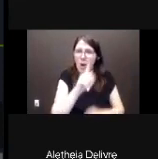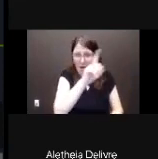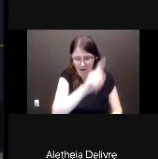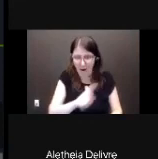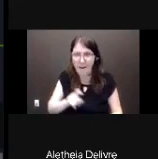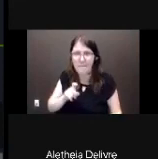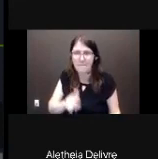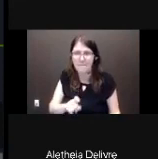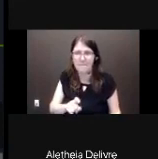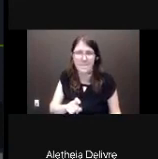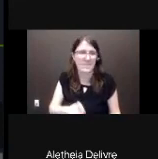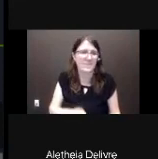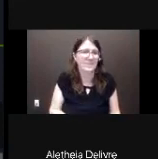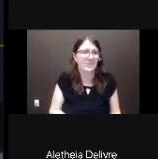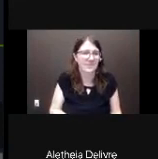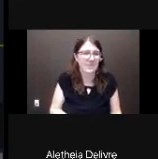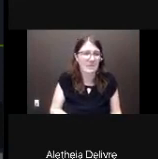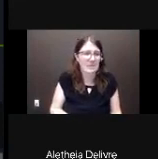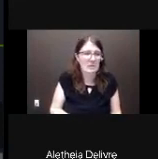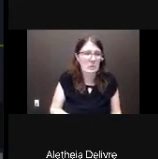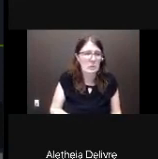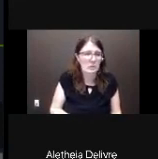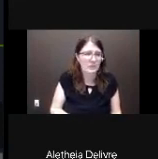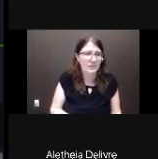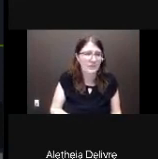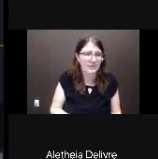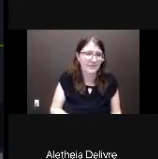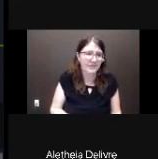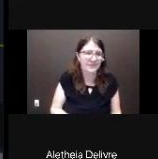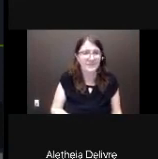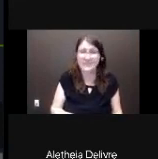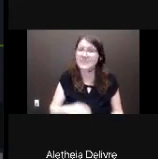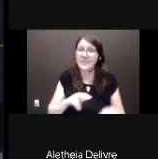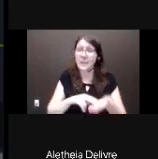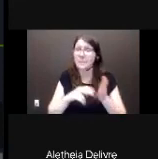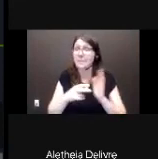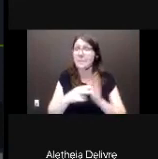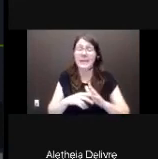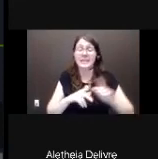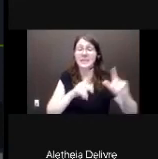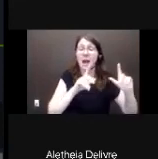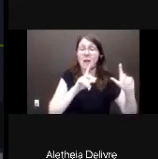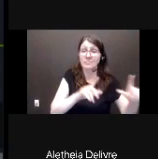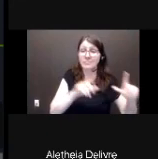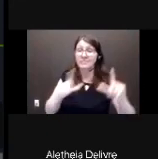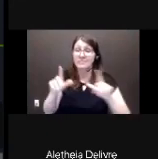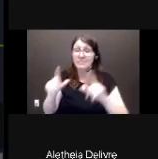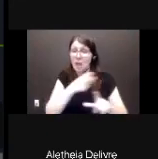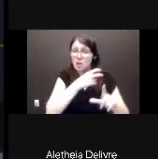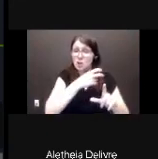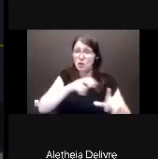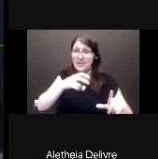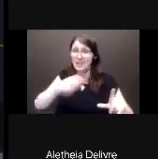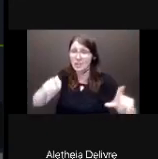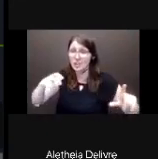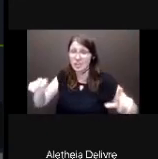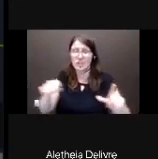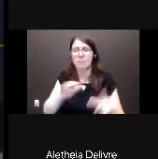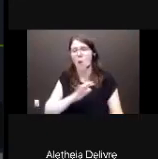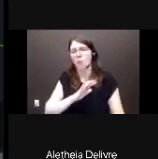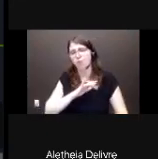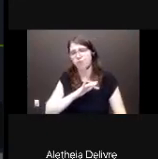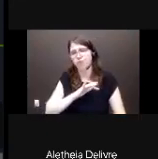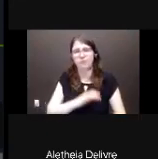by just dropping it in middle. And that way you can make your videos more interactive. The last feature that I will quickly go through are